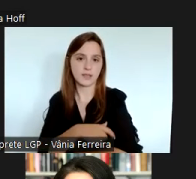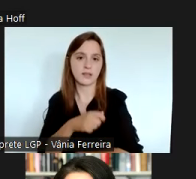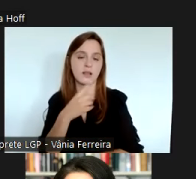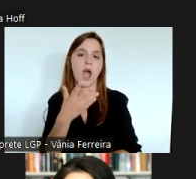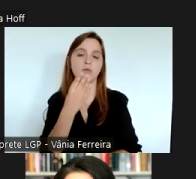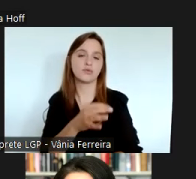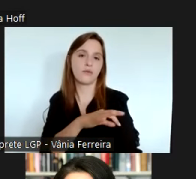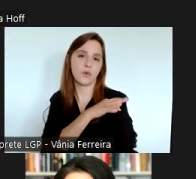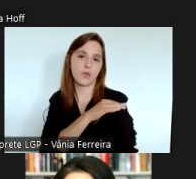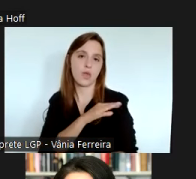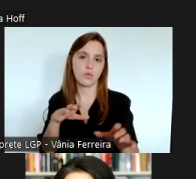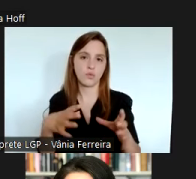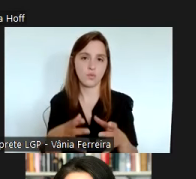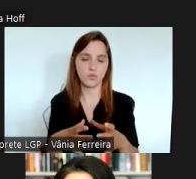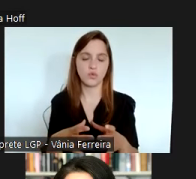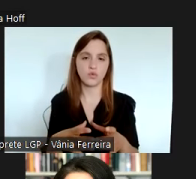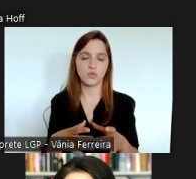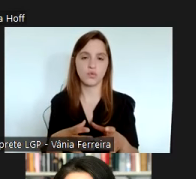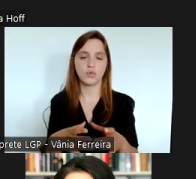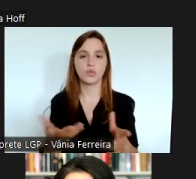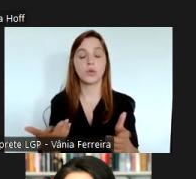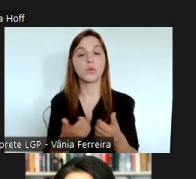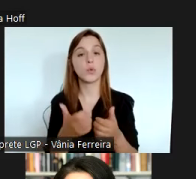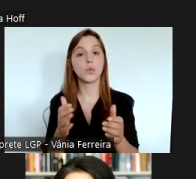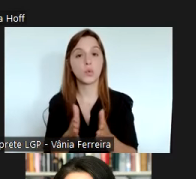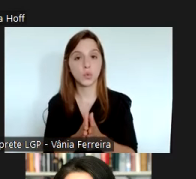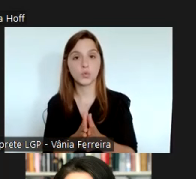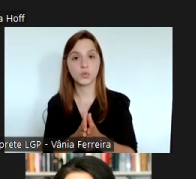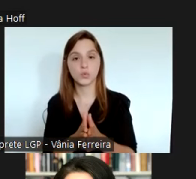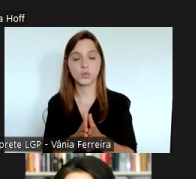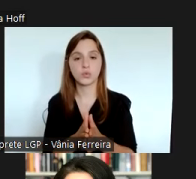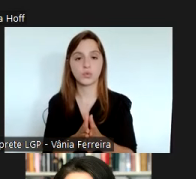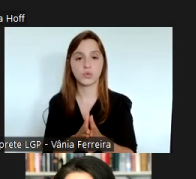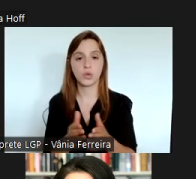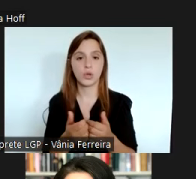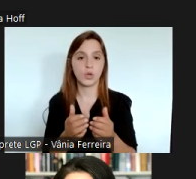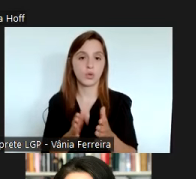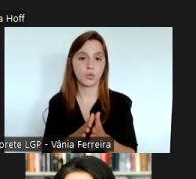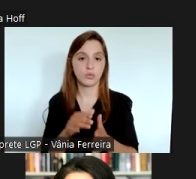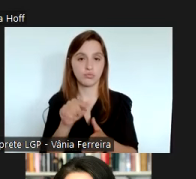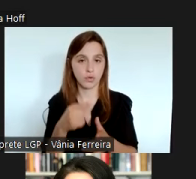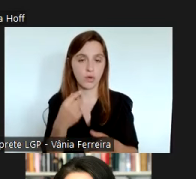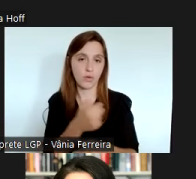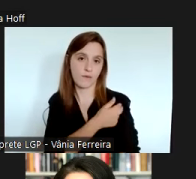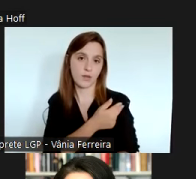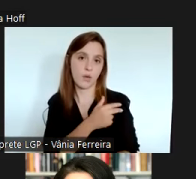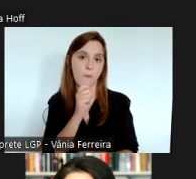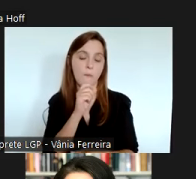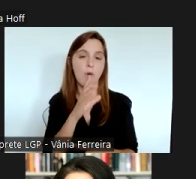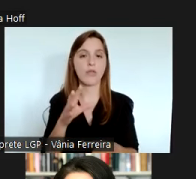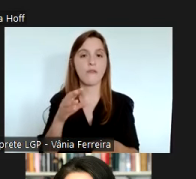councils. So everyone that is enrolled at LMU is able to vote for their